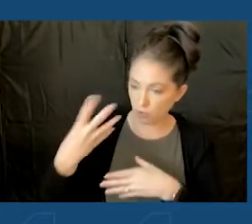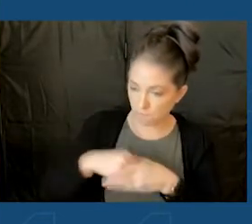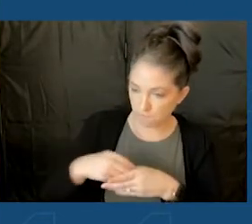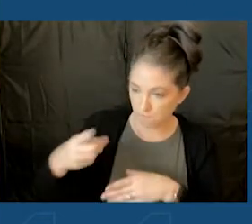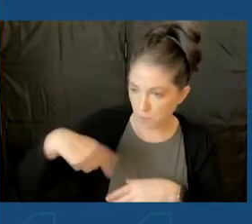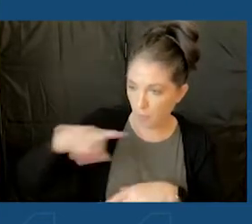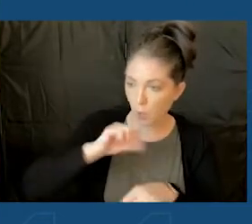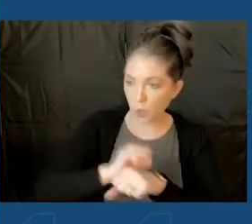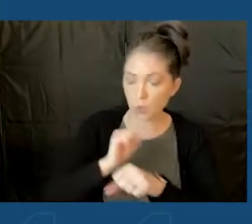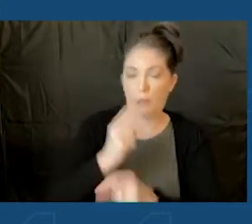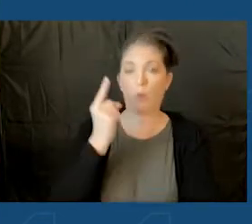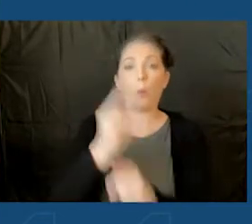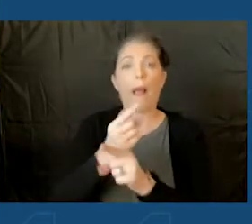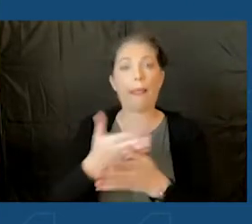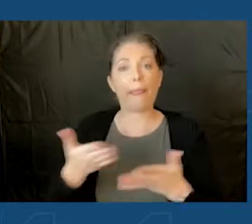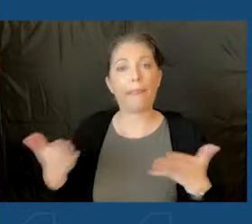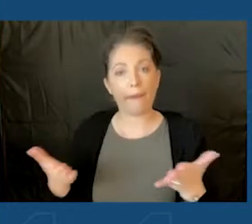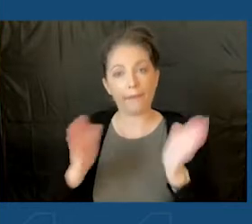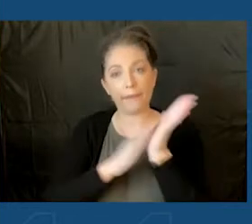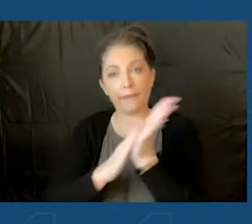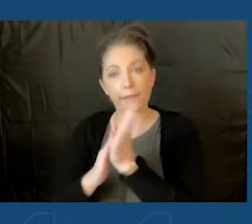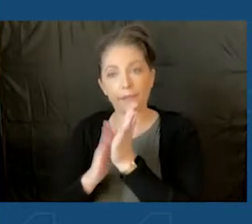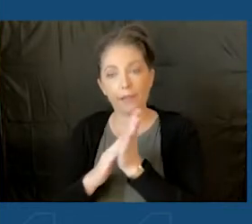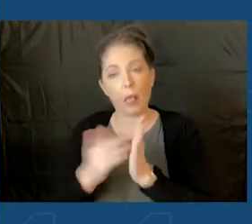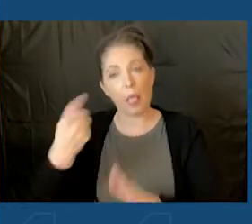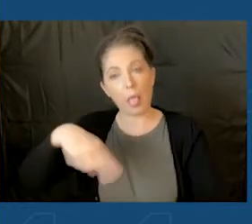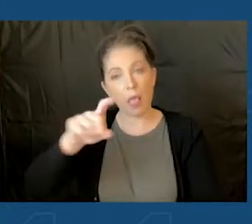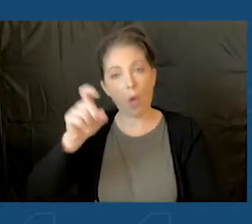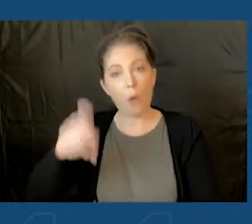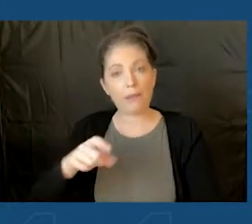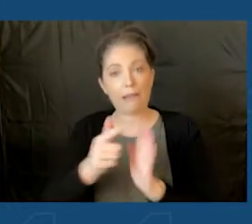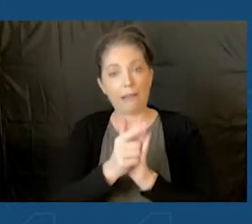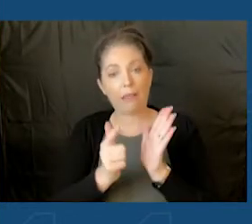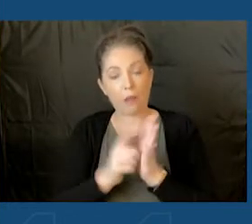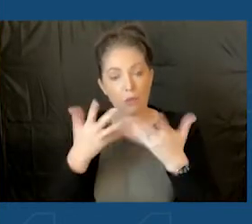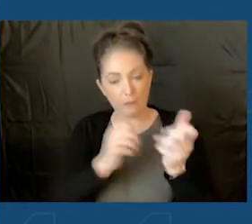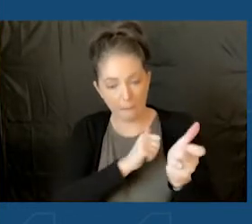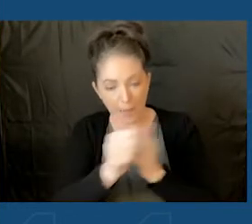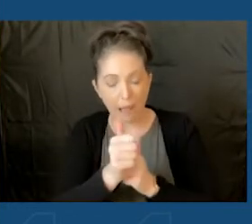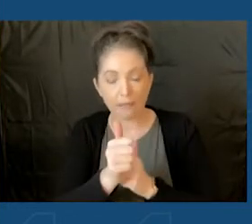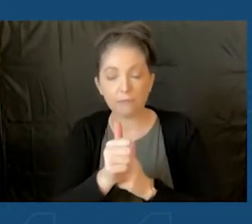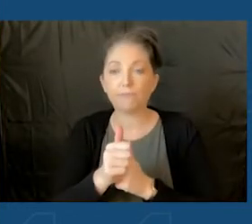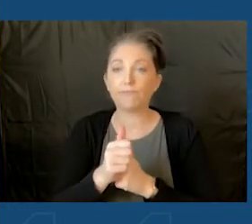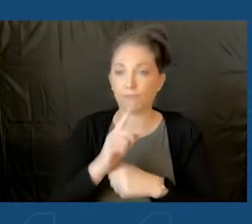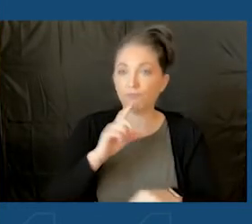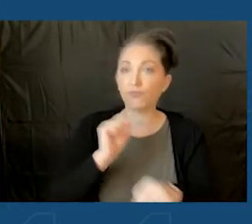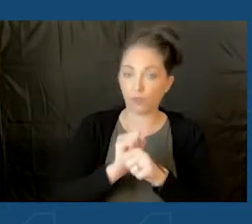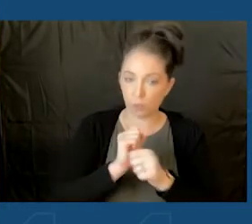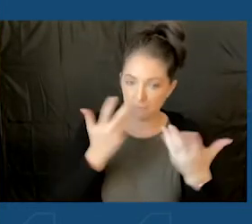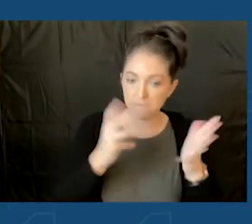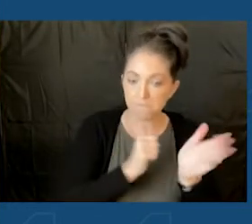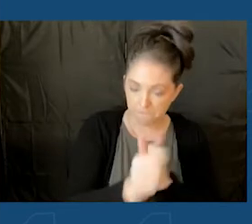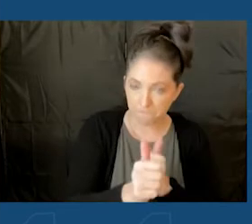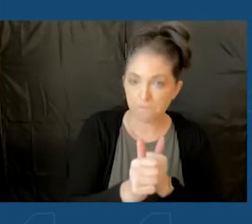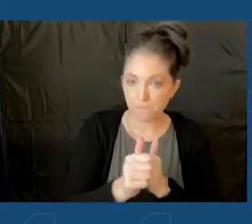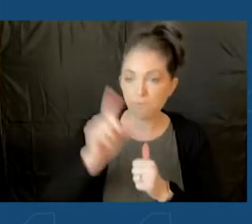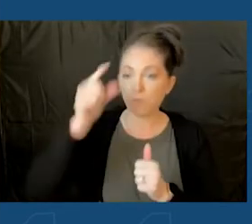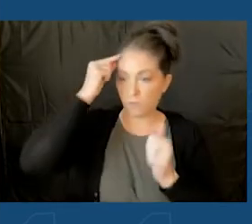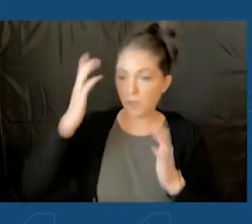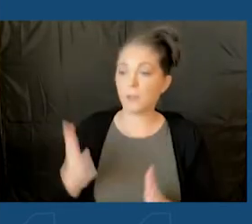here today. All of them need this legislation to pass, and it has, by the governor of the state of New York.